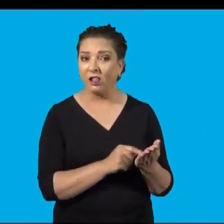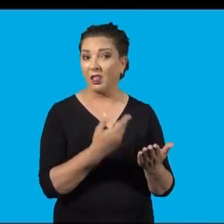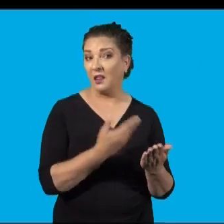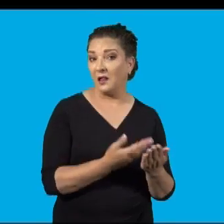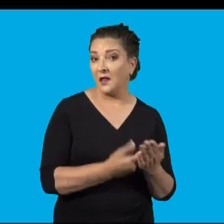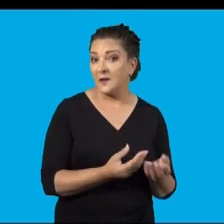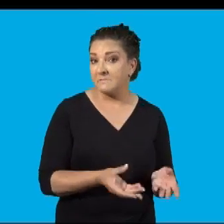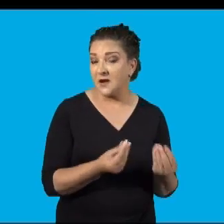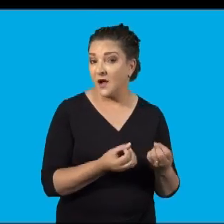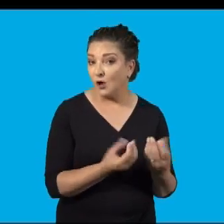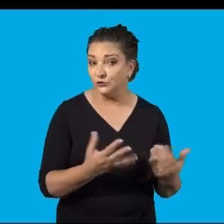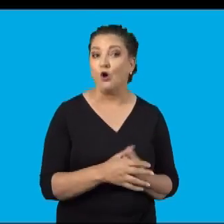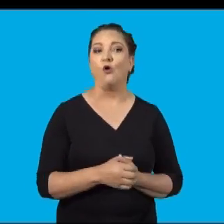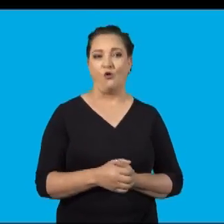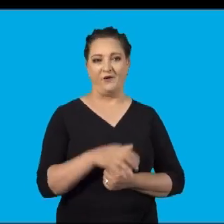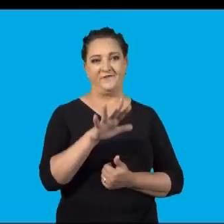please. How much do you get?